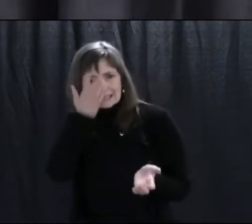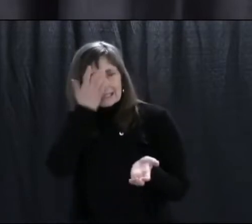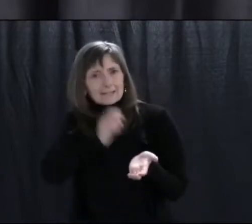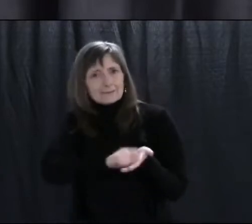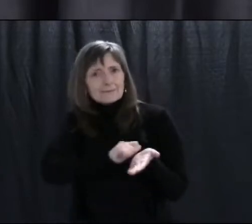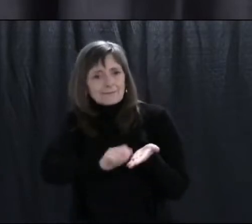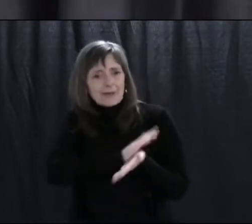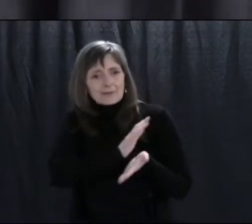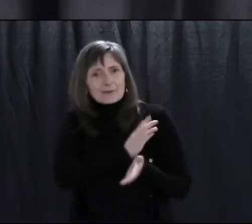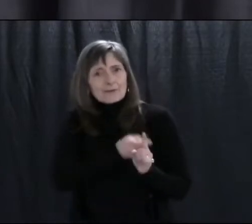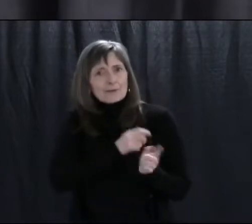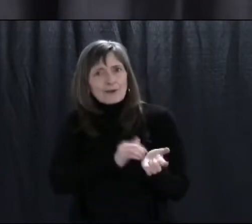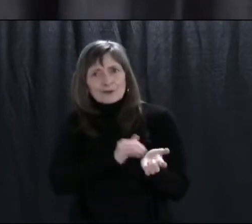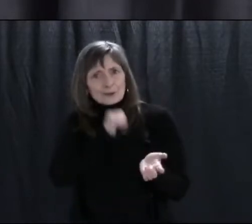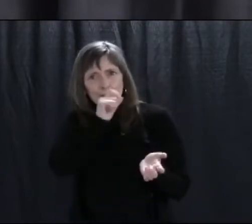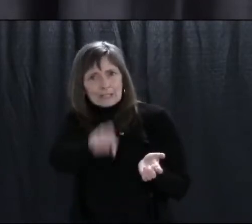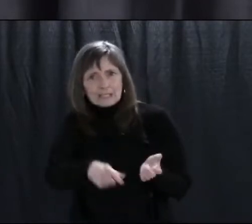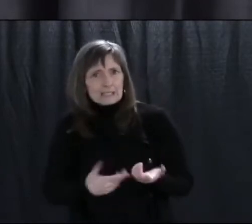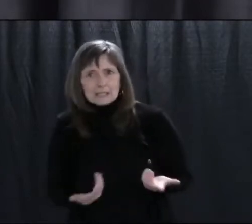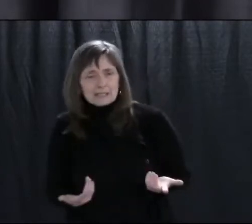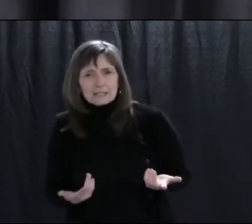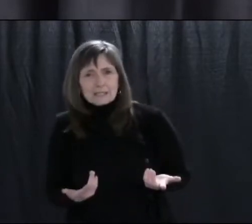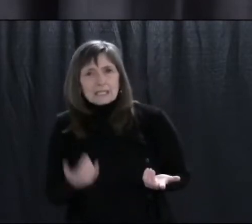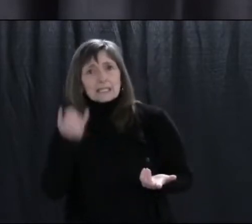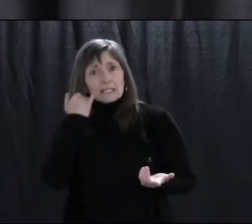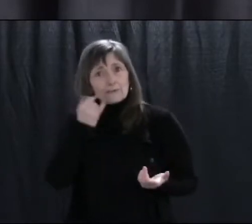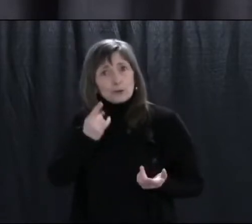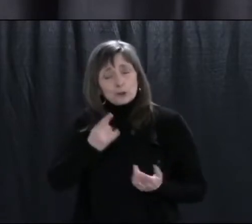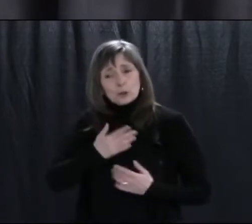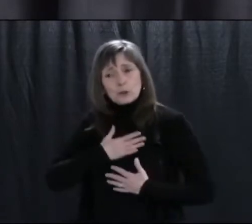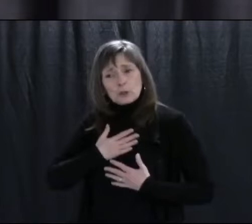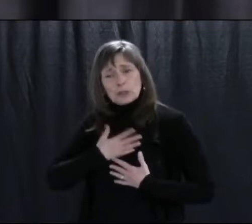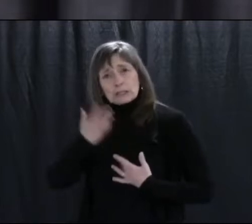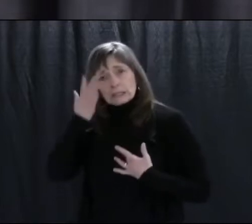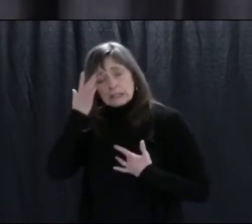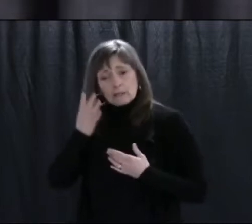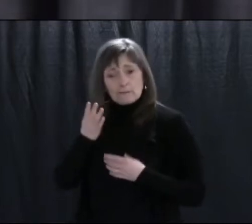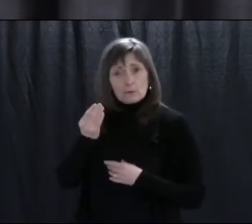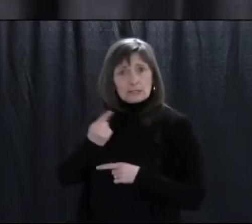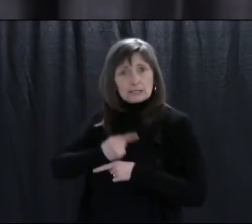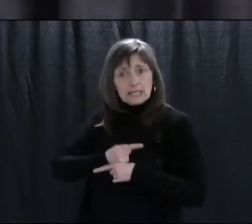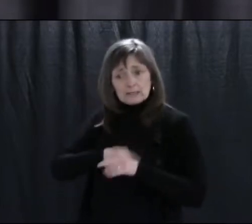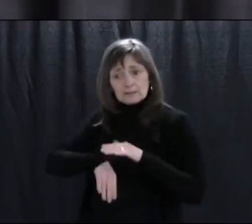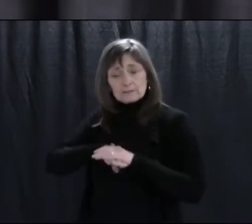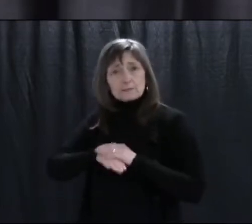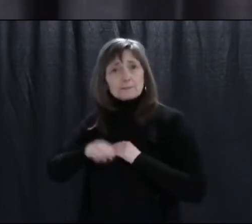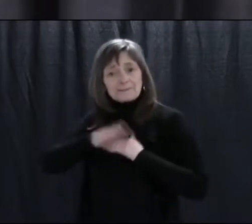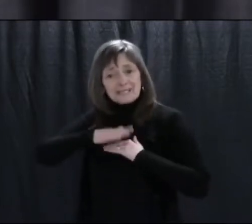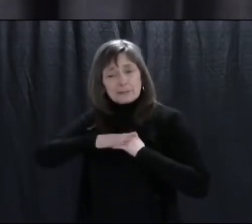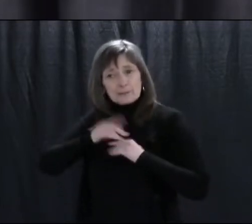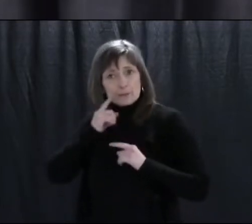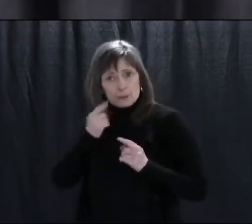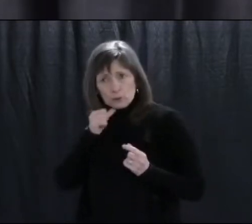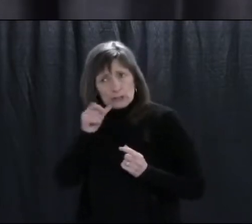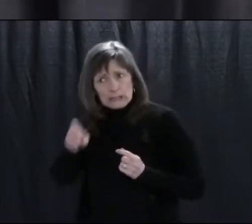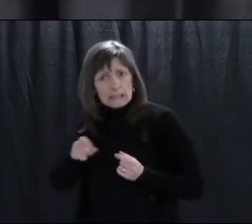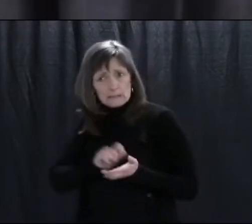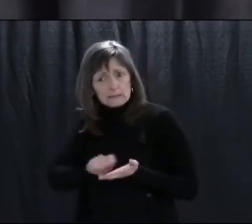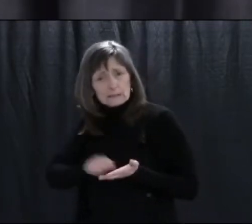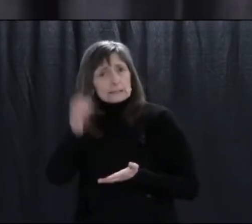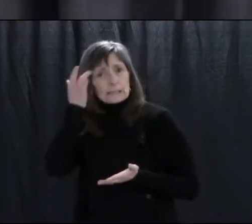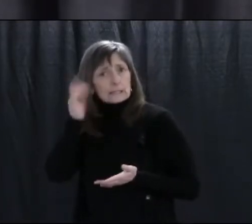note from any source if you have respiratory symptoms for 14 days as a minimum. I would ask people to bear this